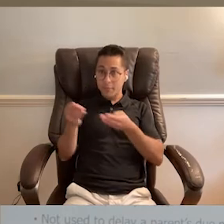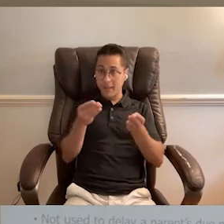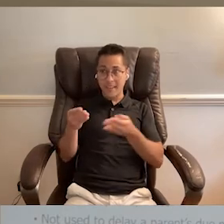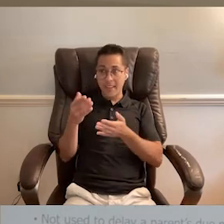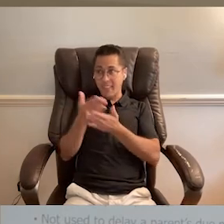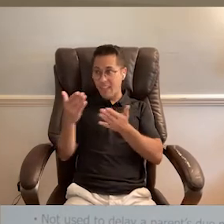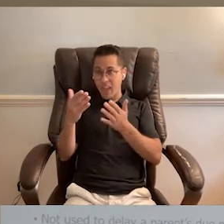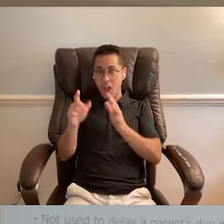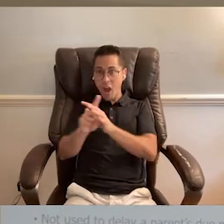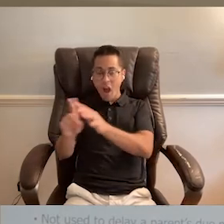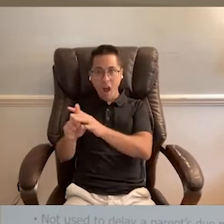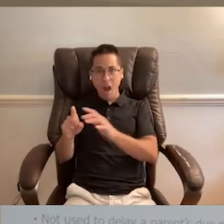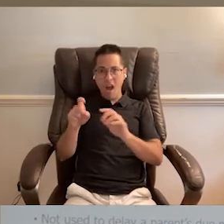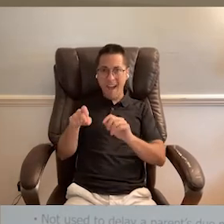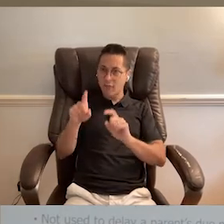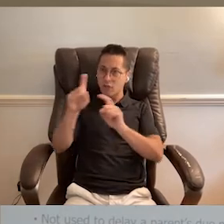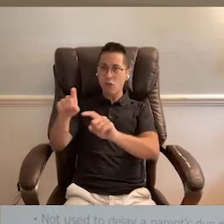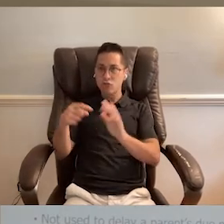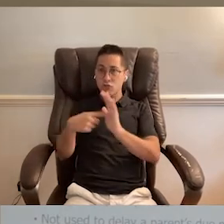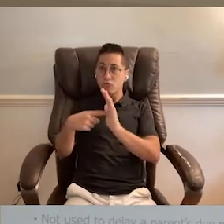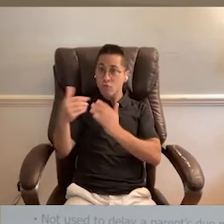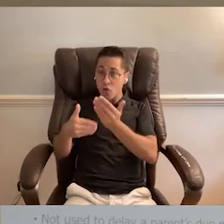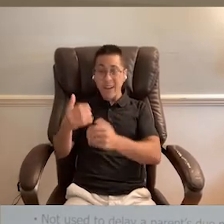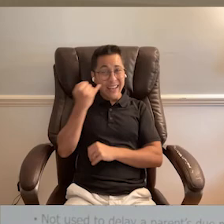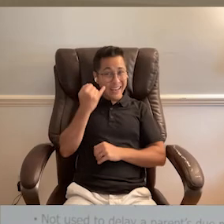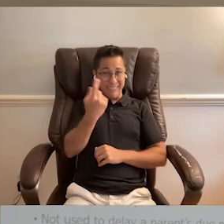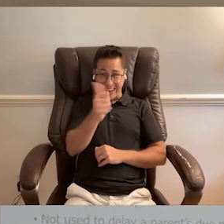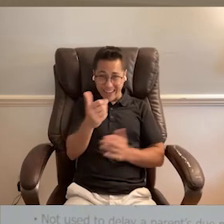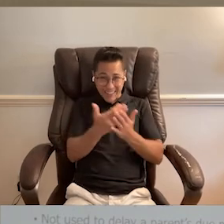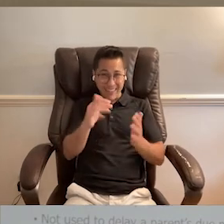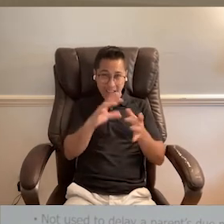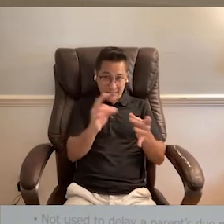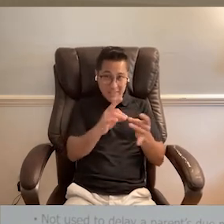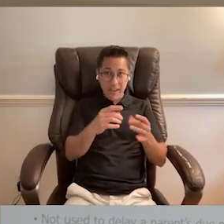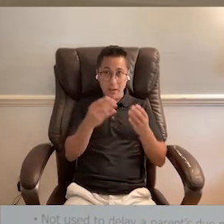due process, anything that's said in mediation is confidential and cannot be used